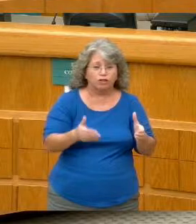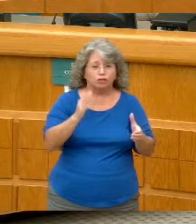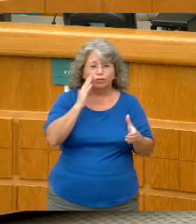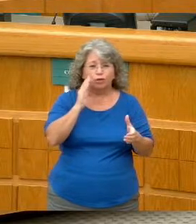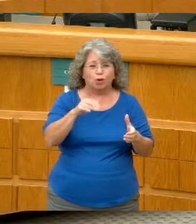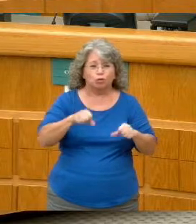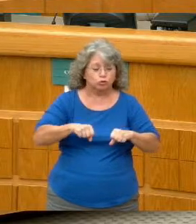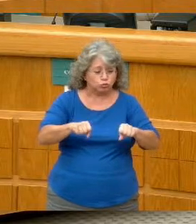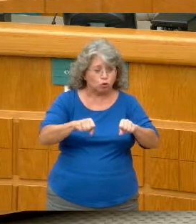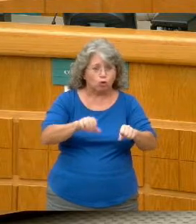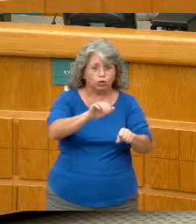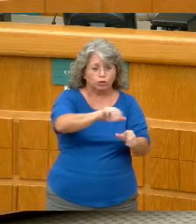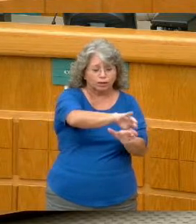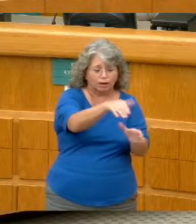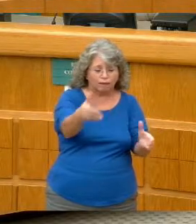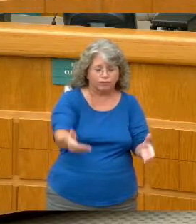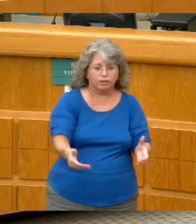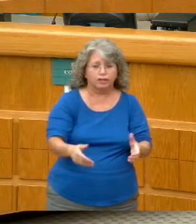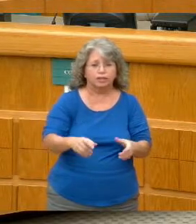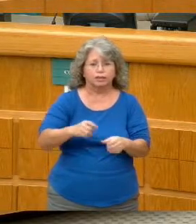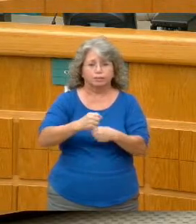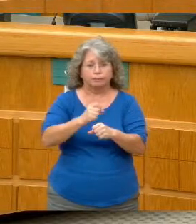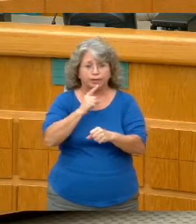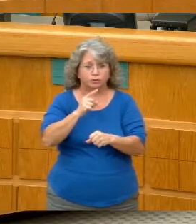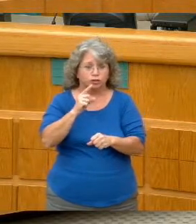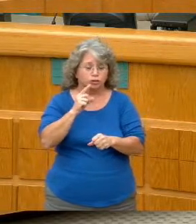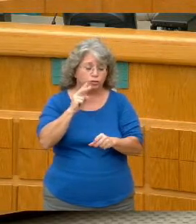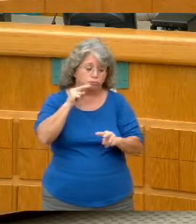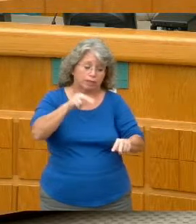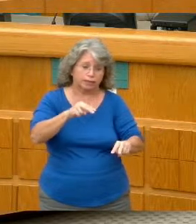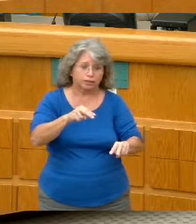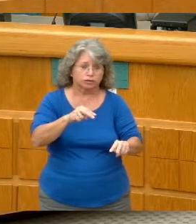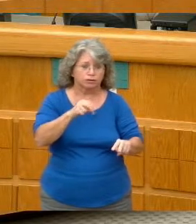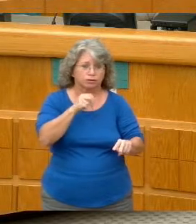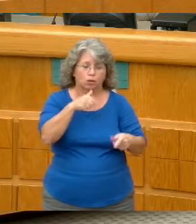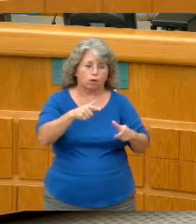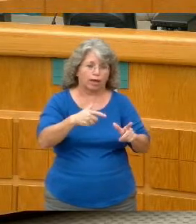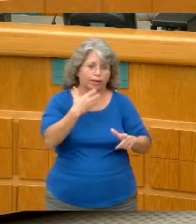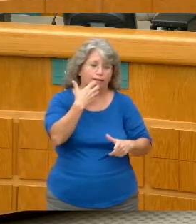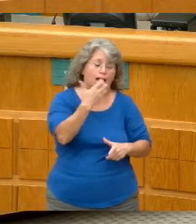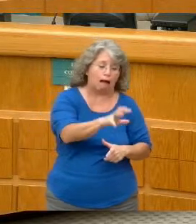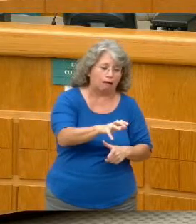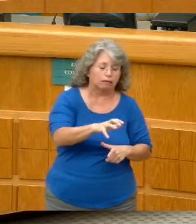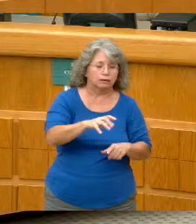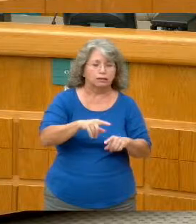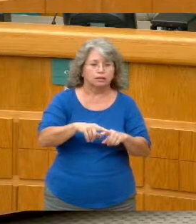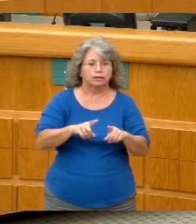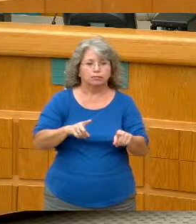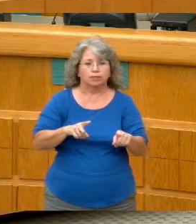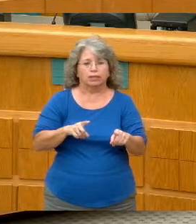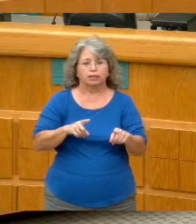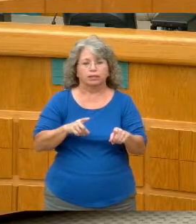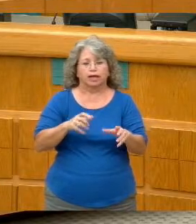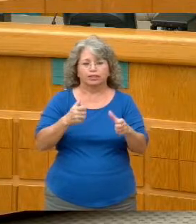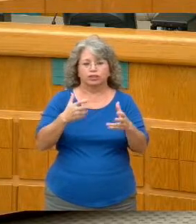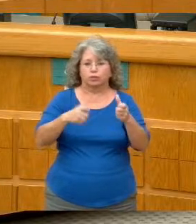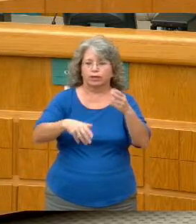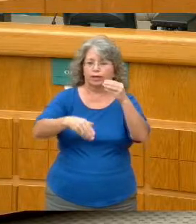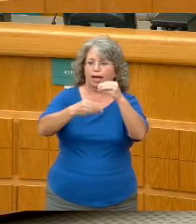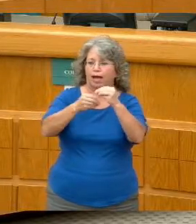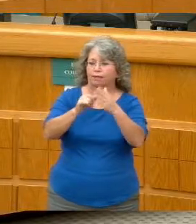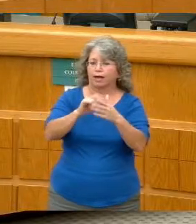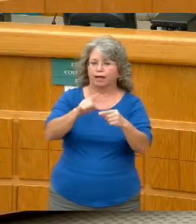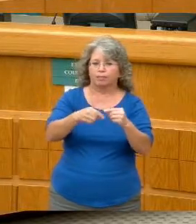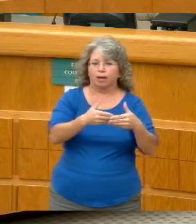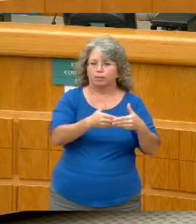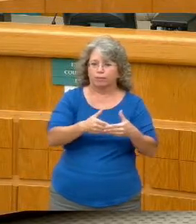a blanket over it, but make sure you're paying attention to the baby as well, because it can get very, very hot with blankets on top of these strollers. So I